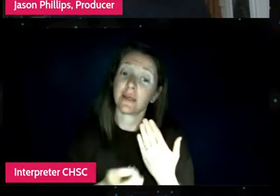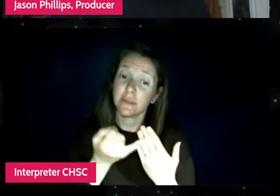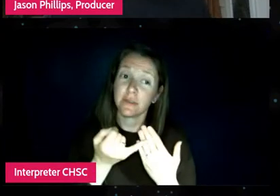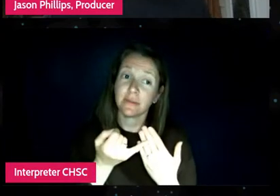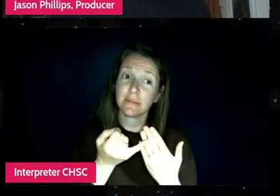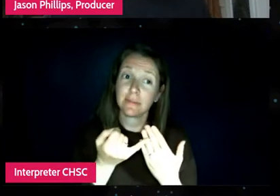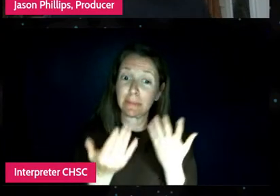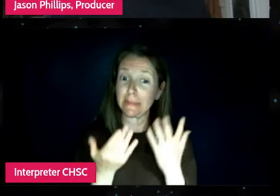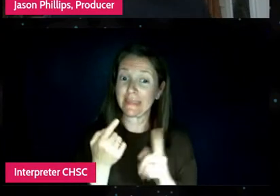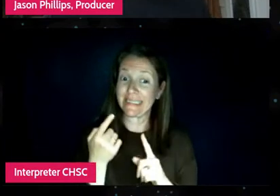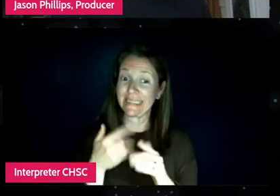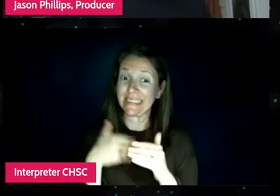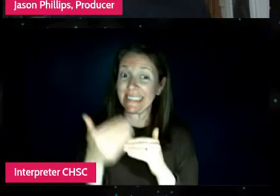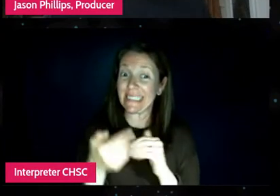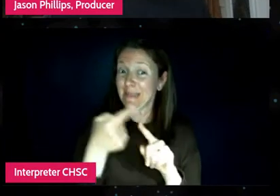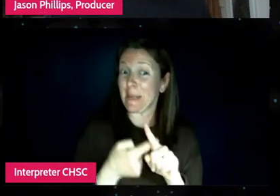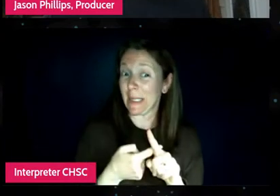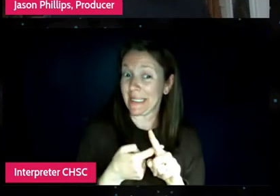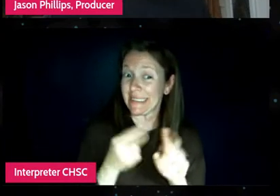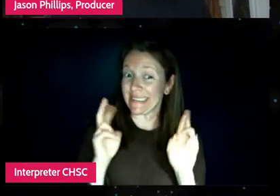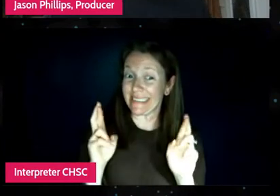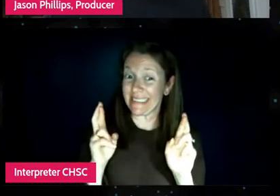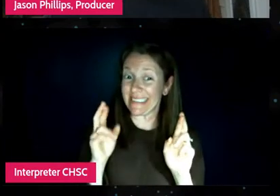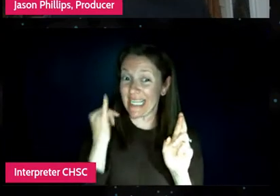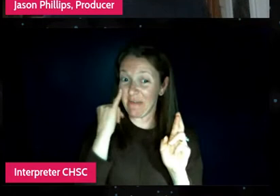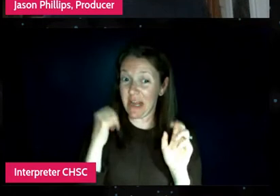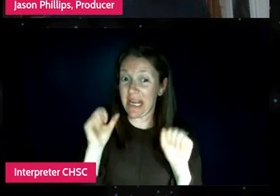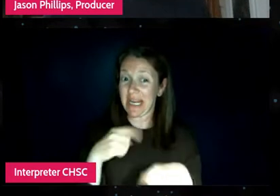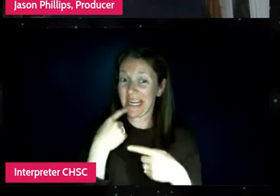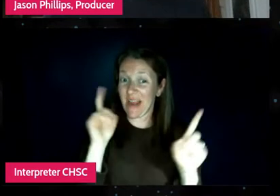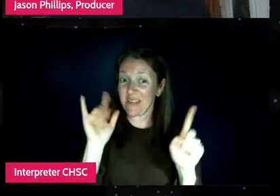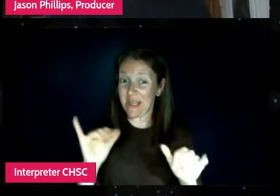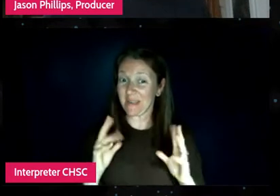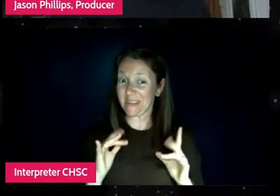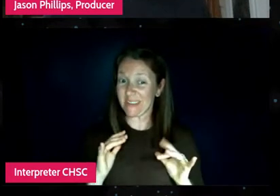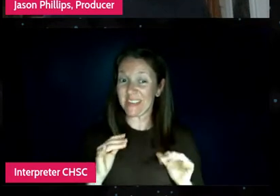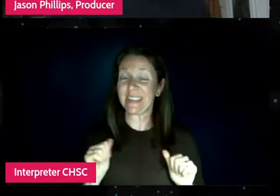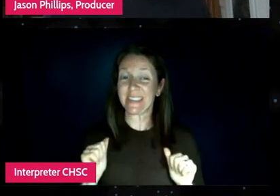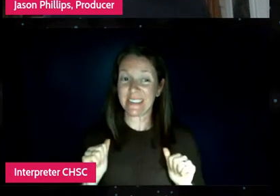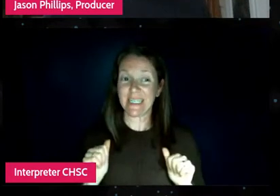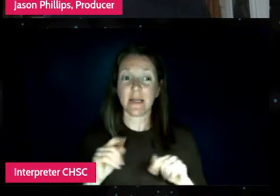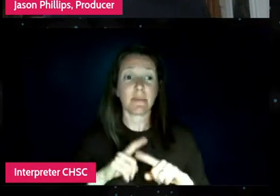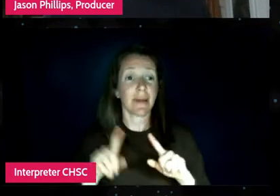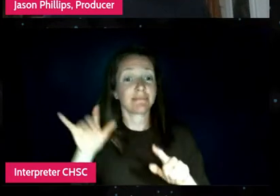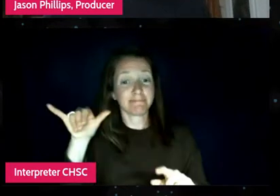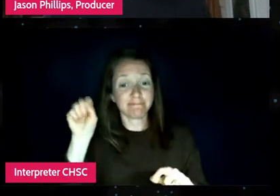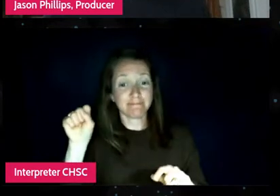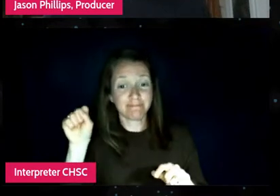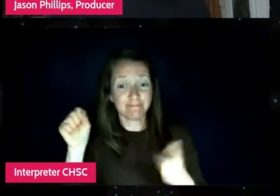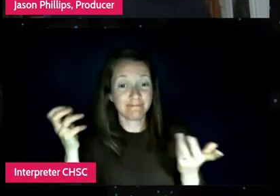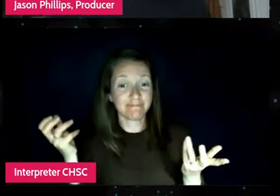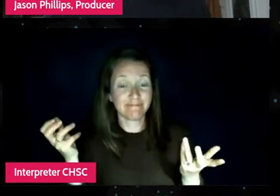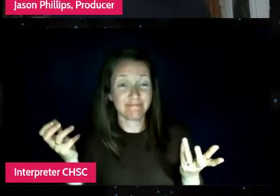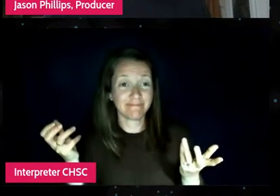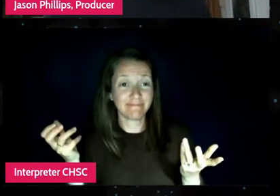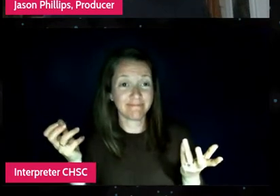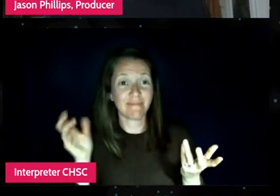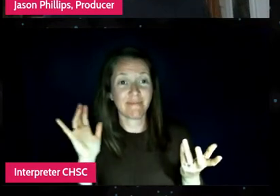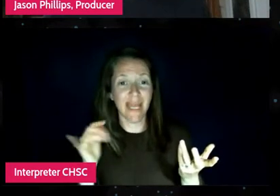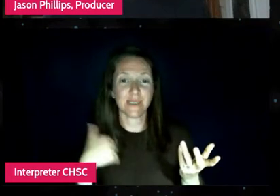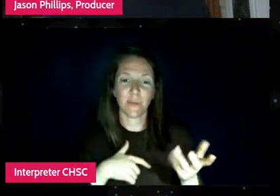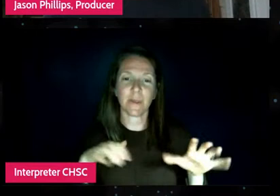in the next month, that'd be great. Oh, wow. I can announce that. That'd be cool. But yes, so that's what we